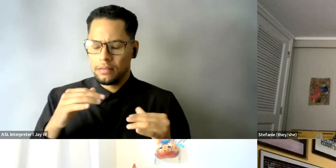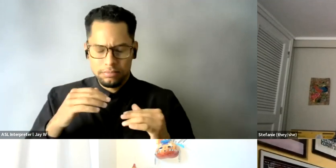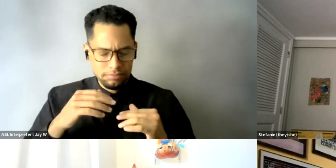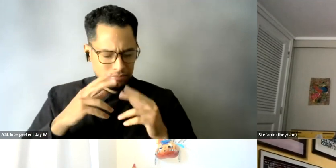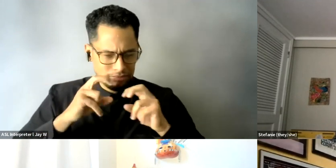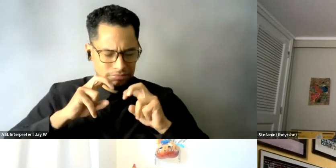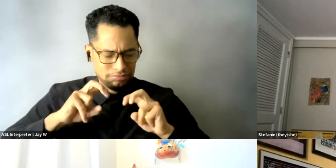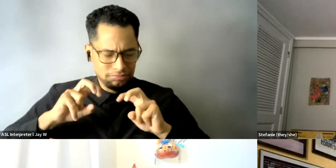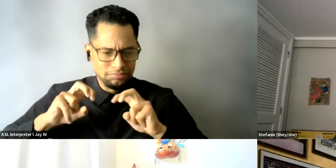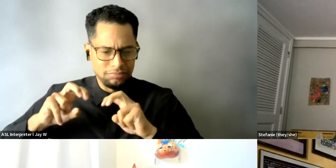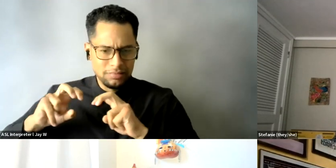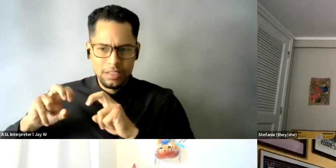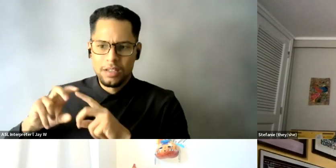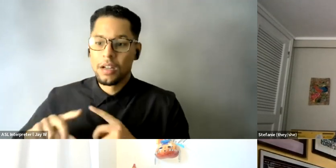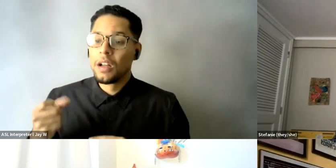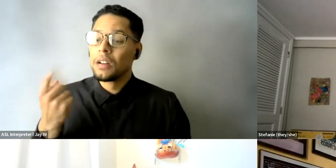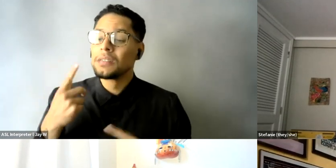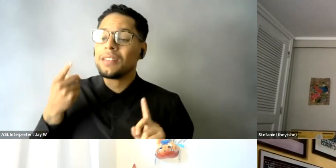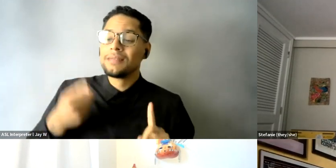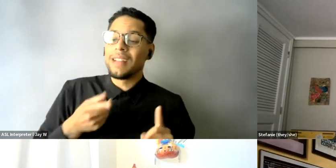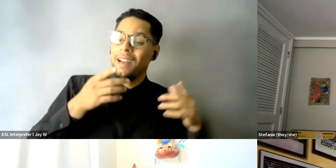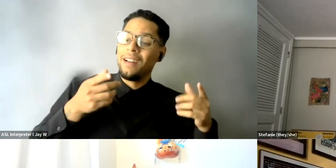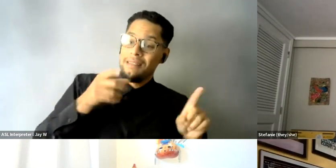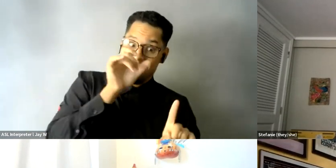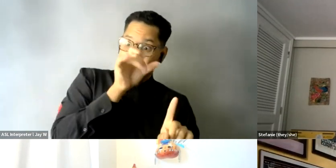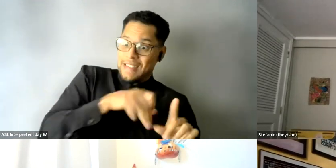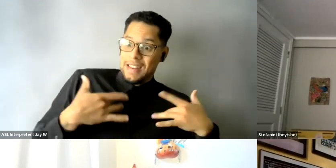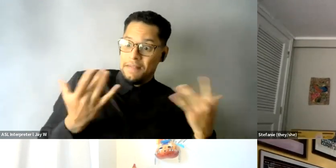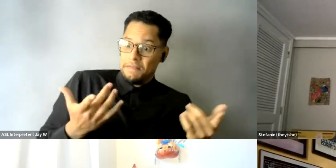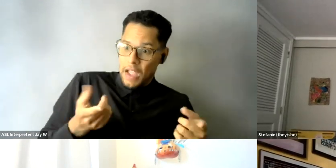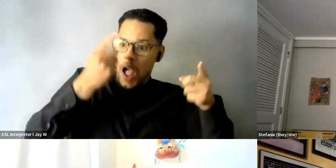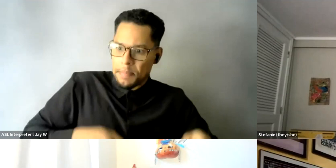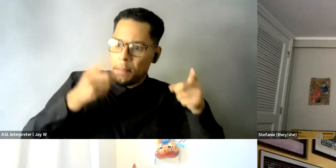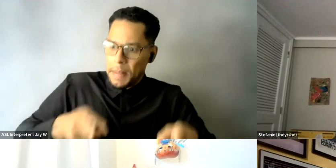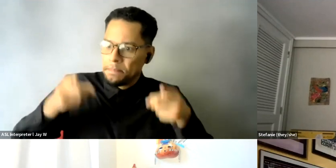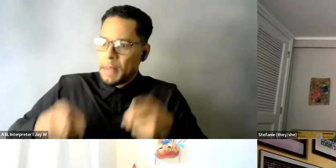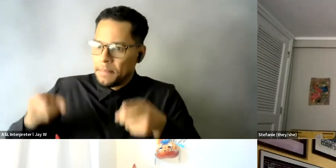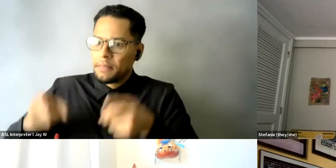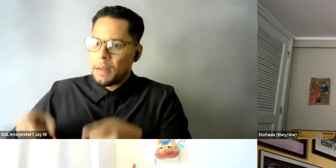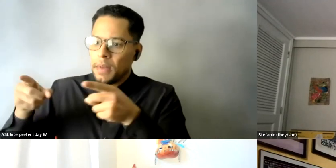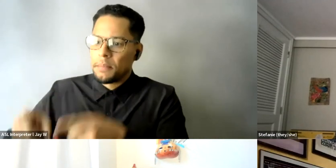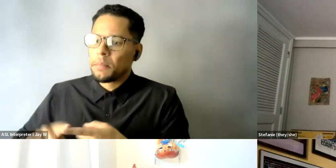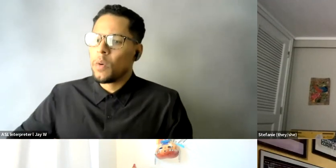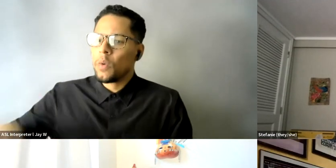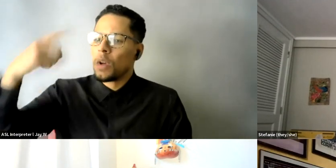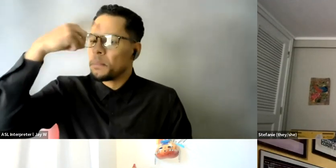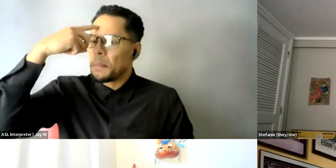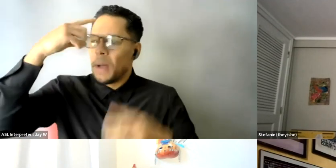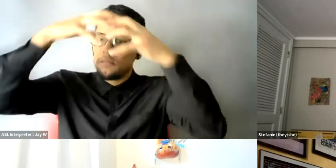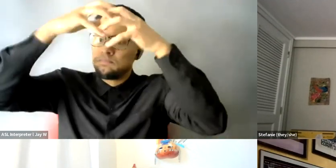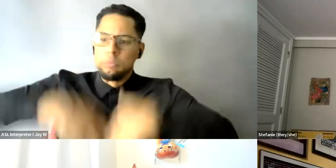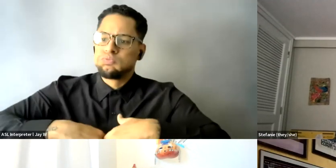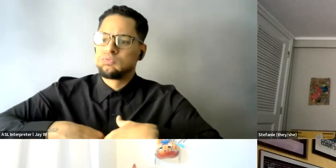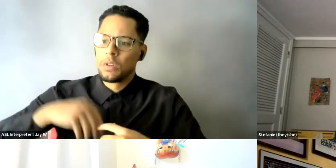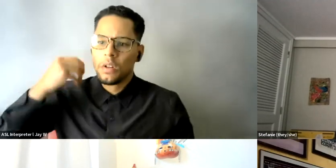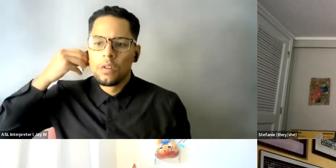which recurred a number of times in my life was having what gets called a psychotic breakdown, like a full on